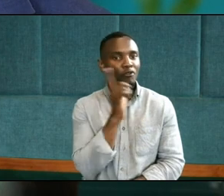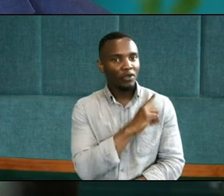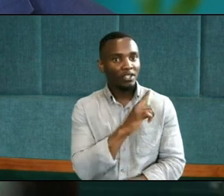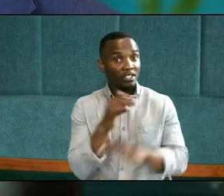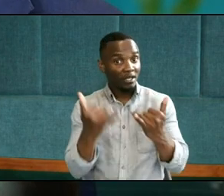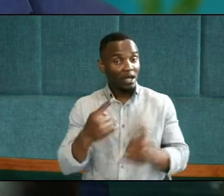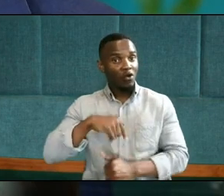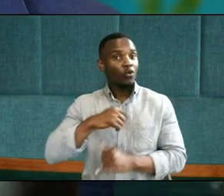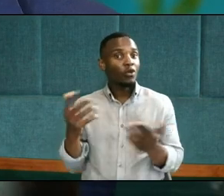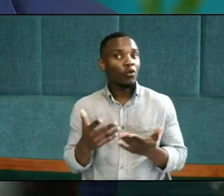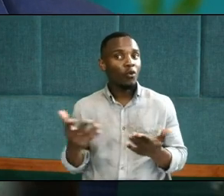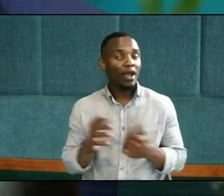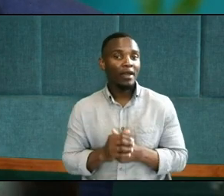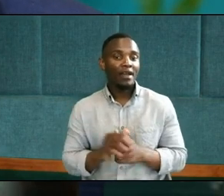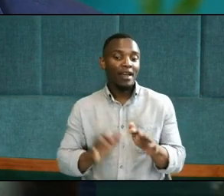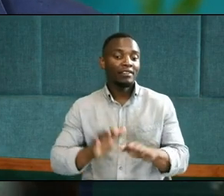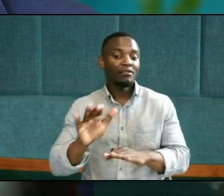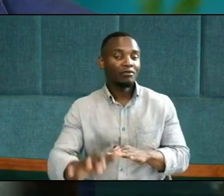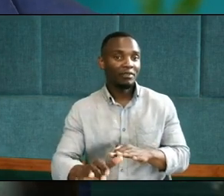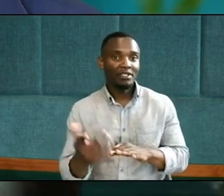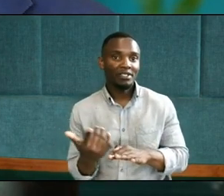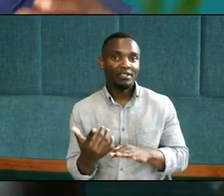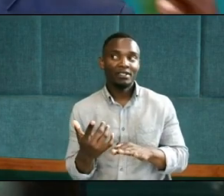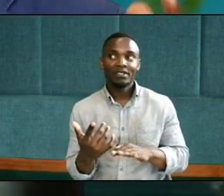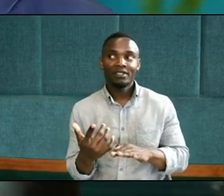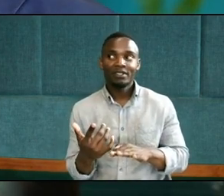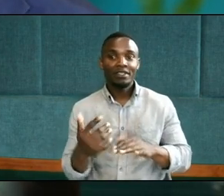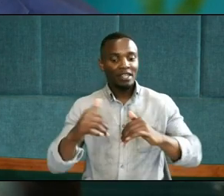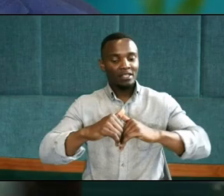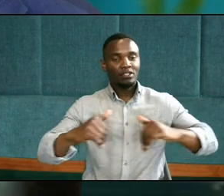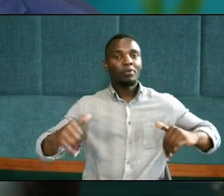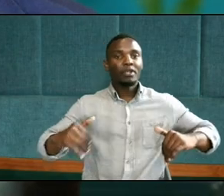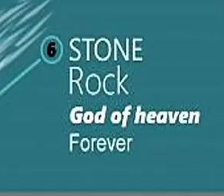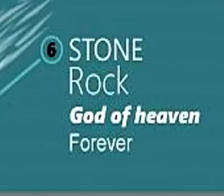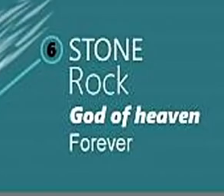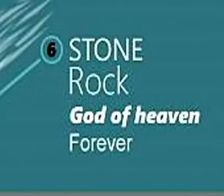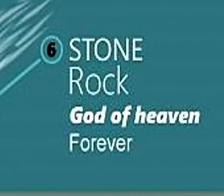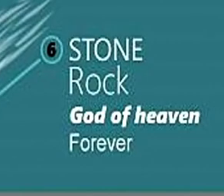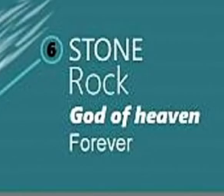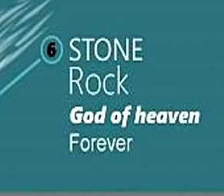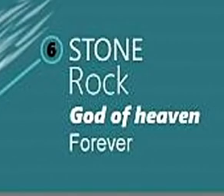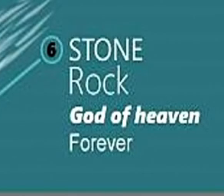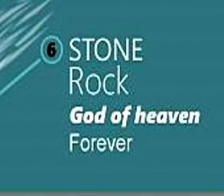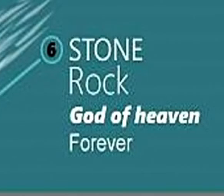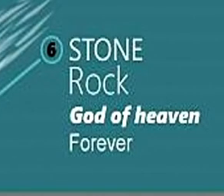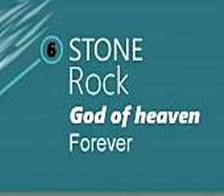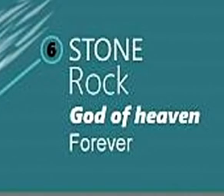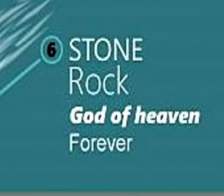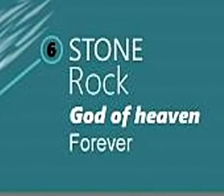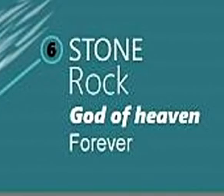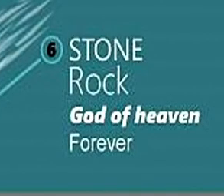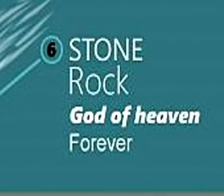Where are we now? At the time of the divided Roman Empire. That's where we are. Anytime, let me